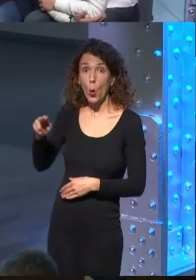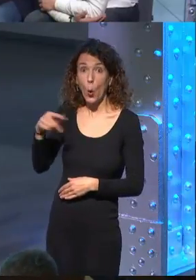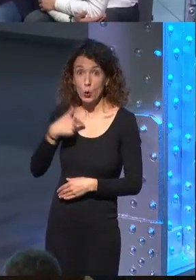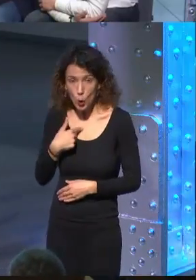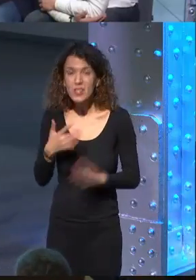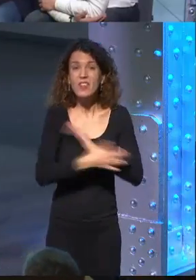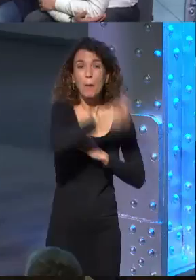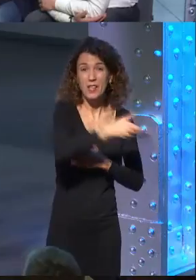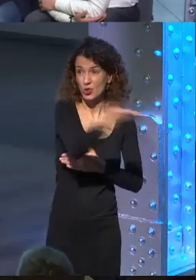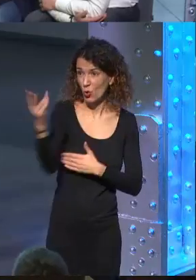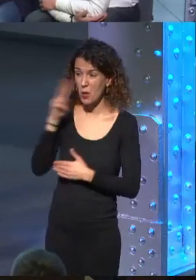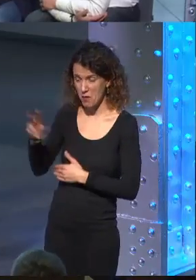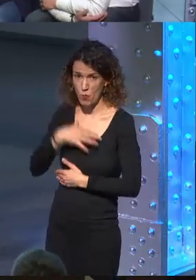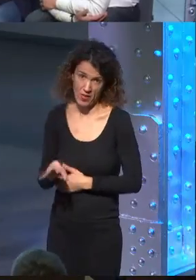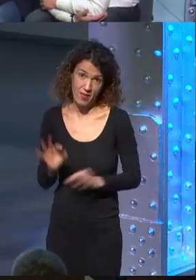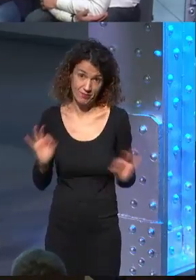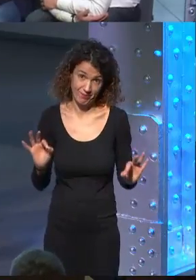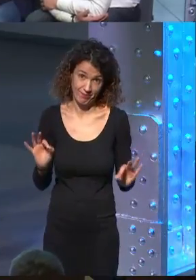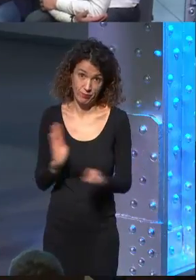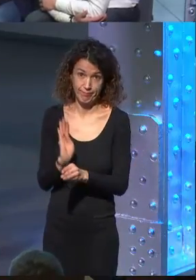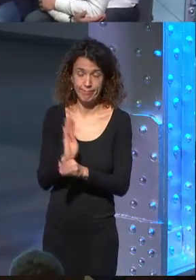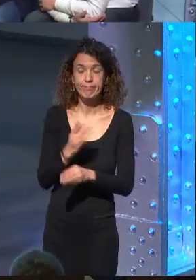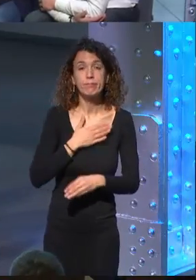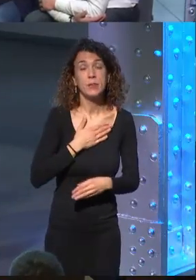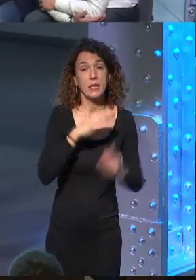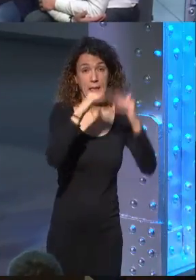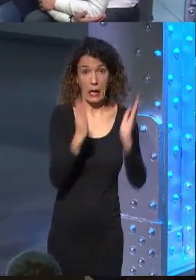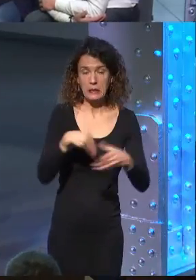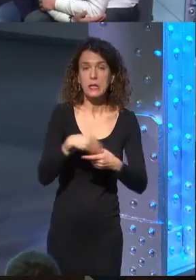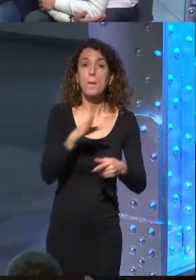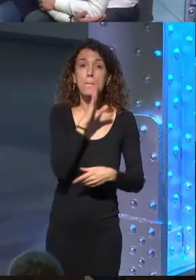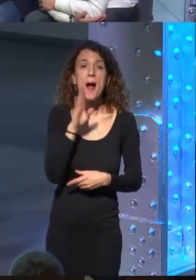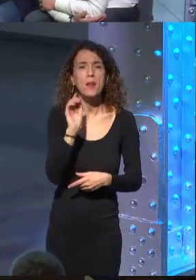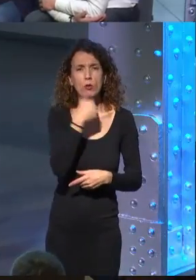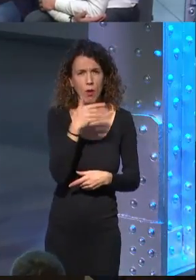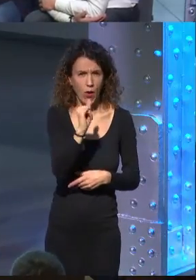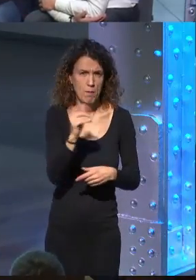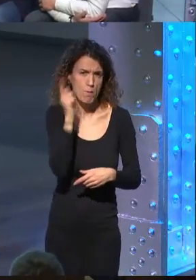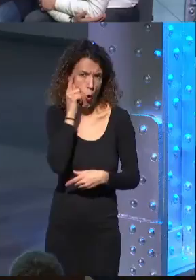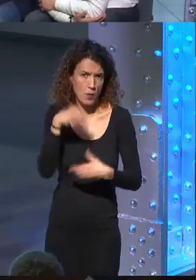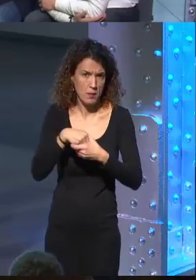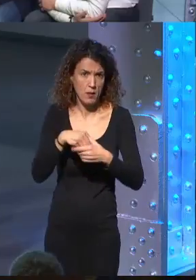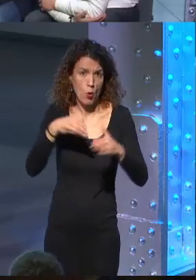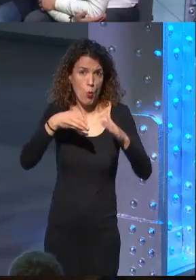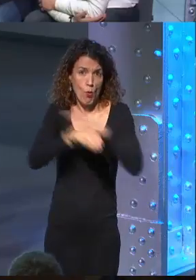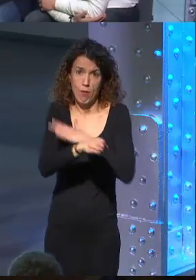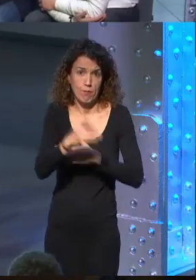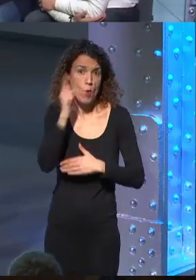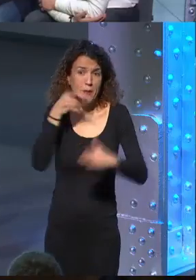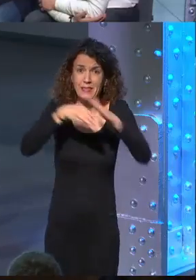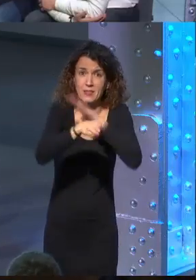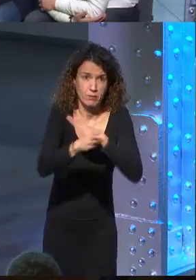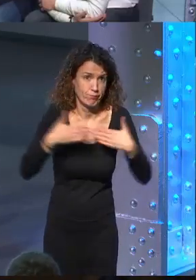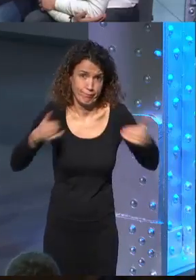it. If I can see it, anybody can see it. Well, at home, my mother has